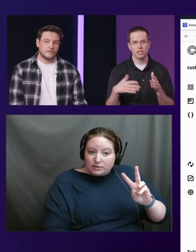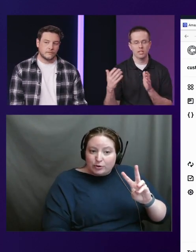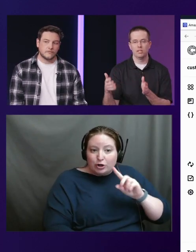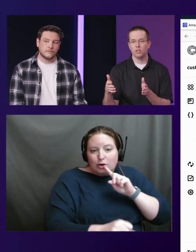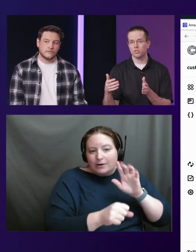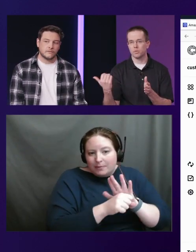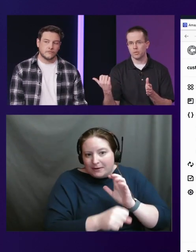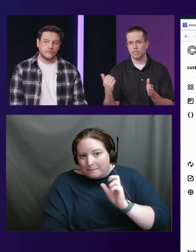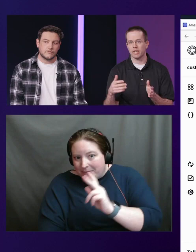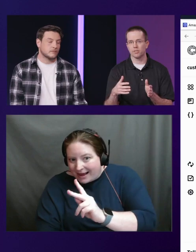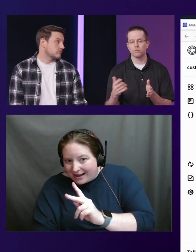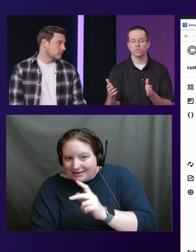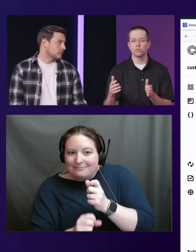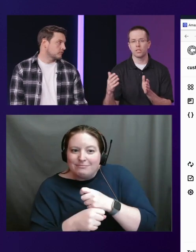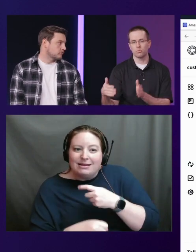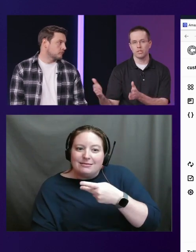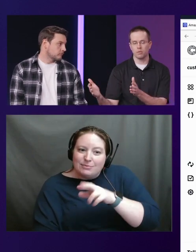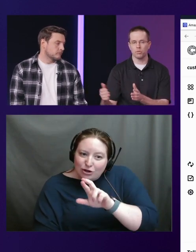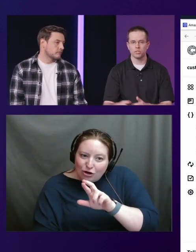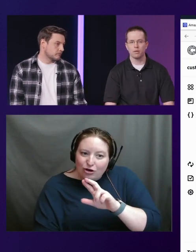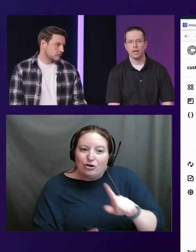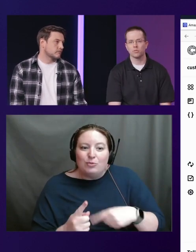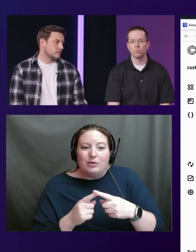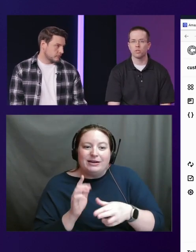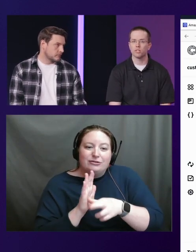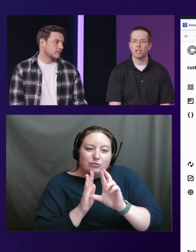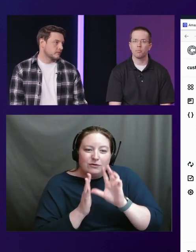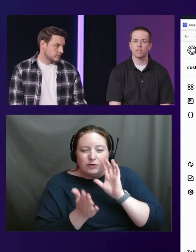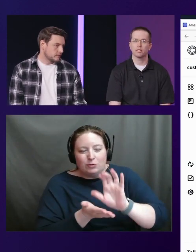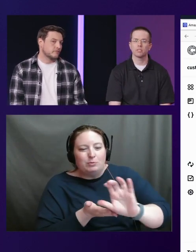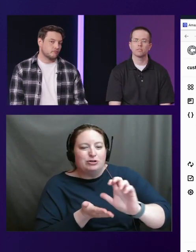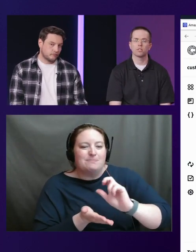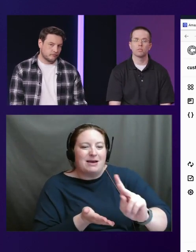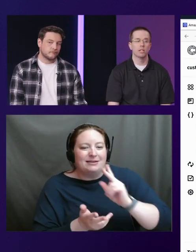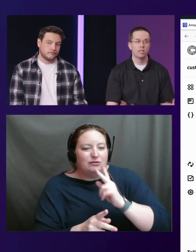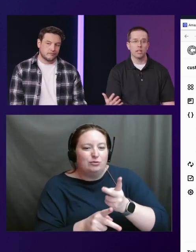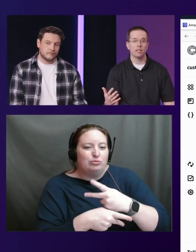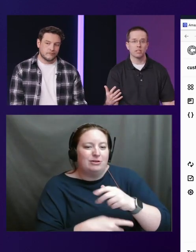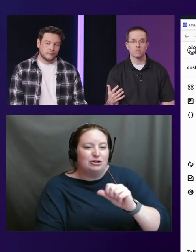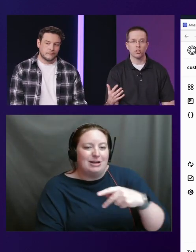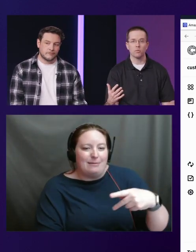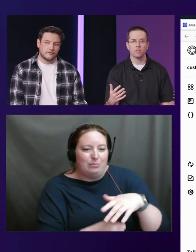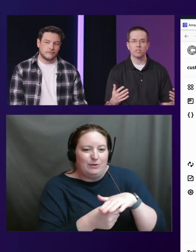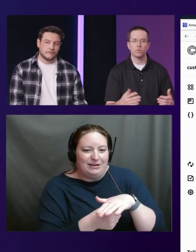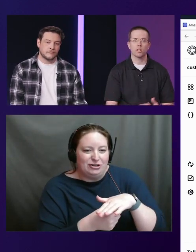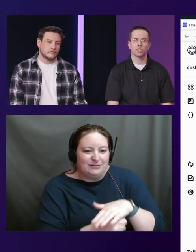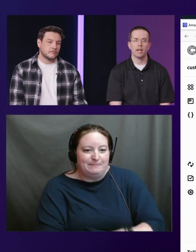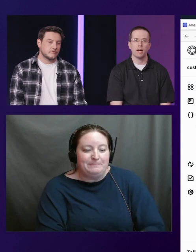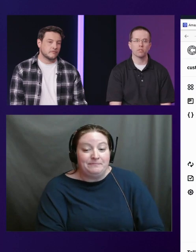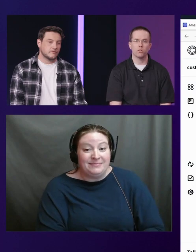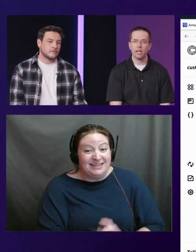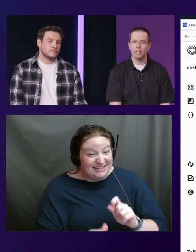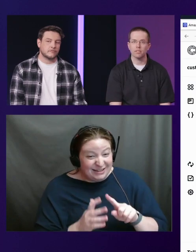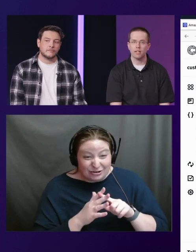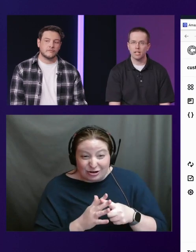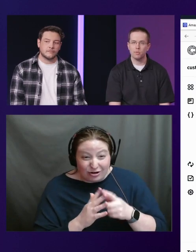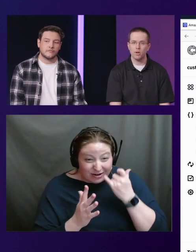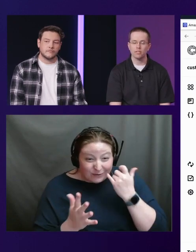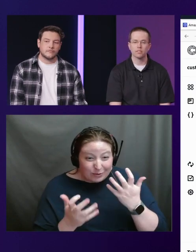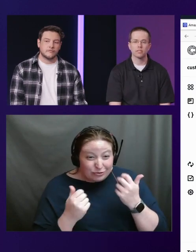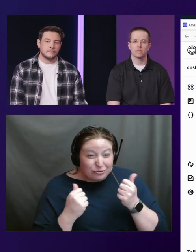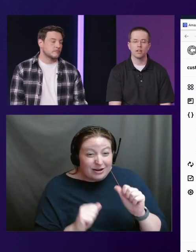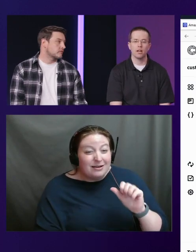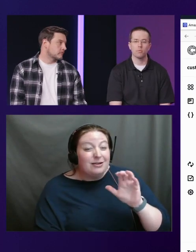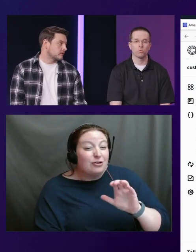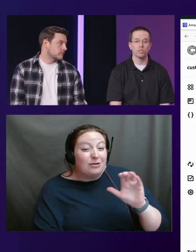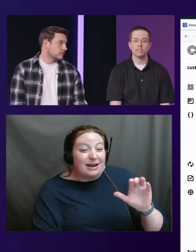PR. Ultimately, when that gets reviewed, it'll end up pushing that back to our production application. So again, to get started with this, if you want to try it out,